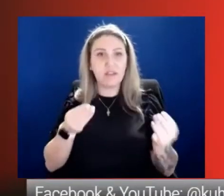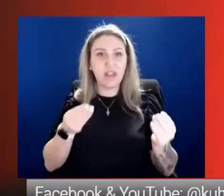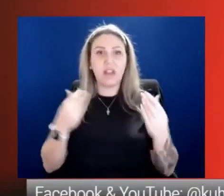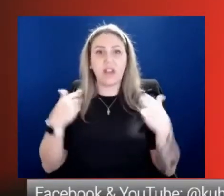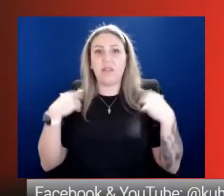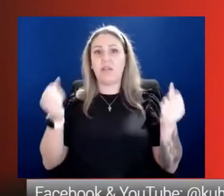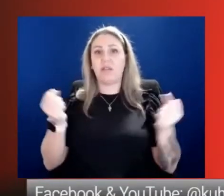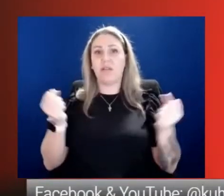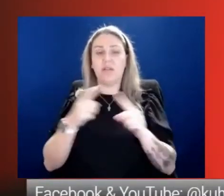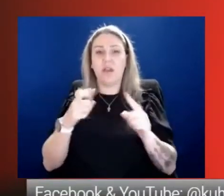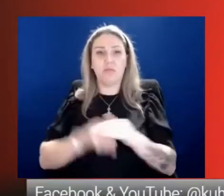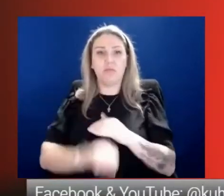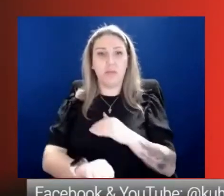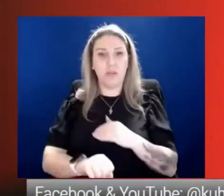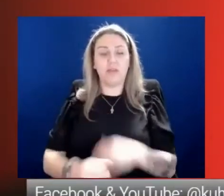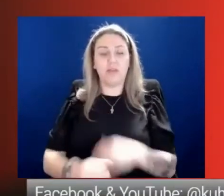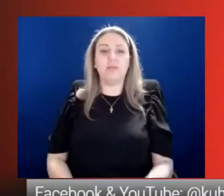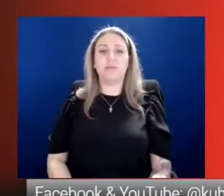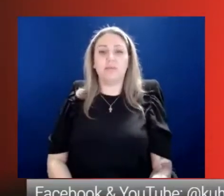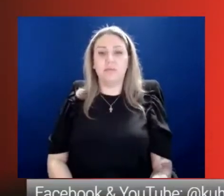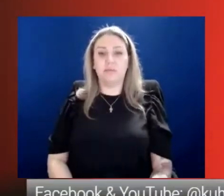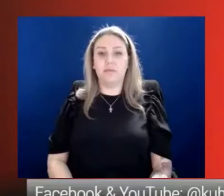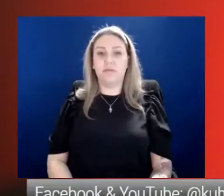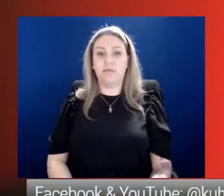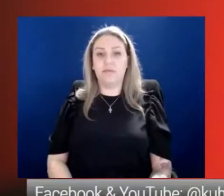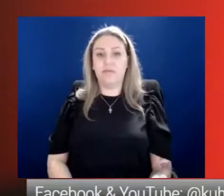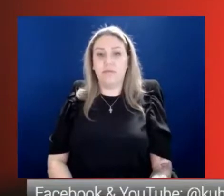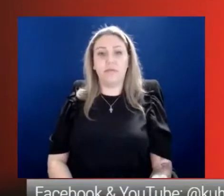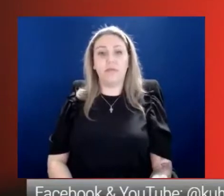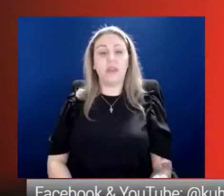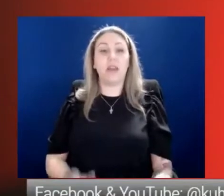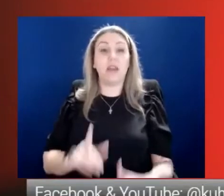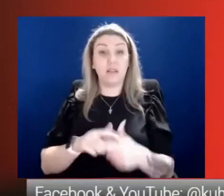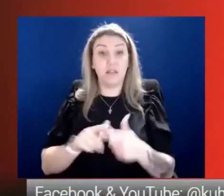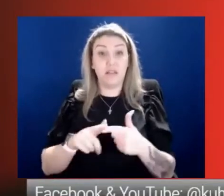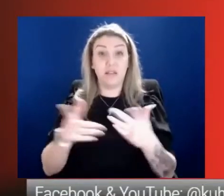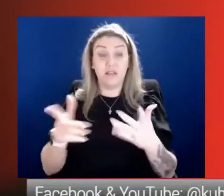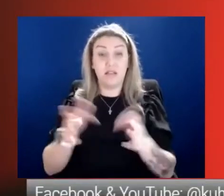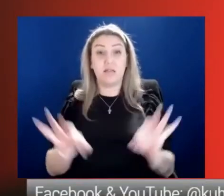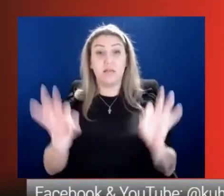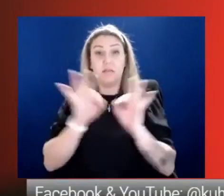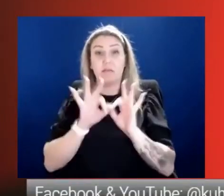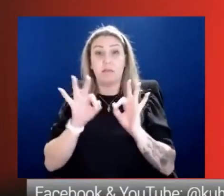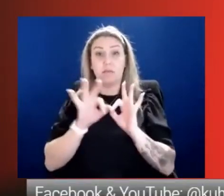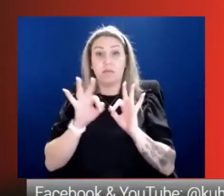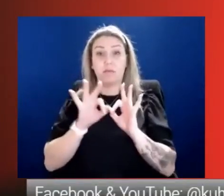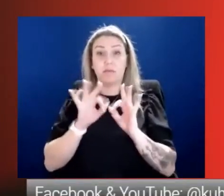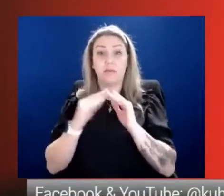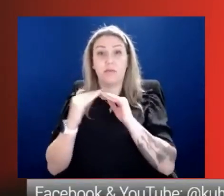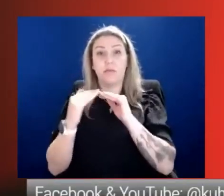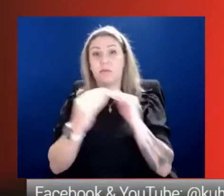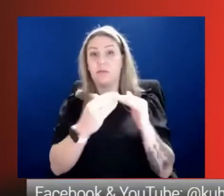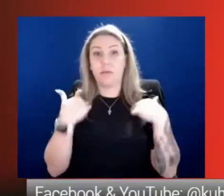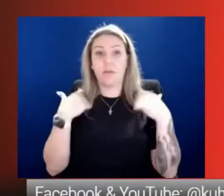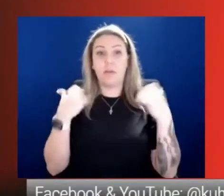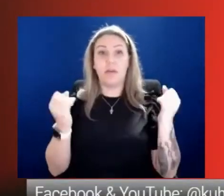childbirth, which gets me to the importance of universal health insurance for our